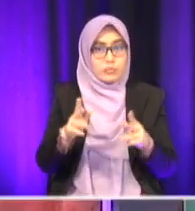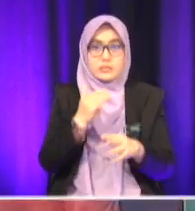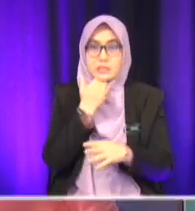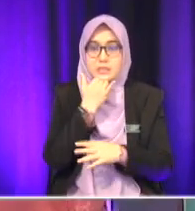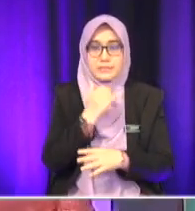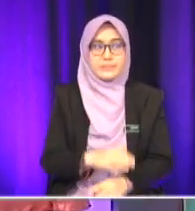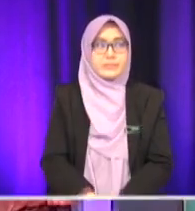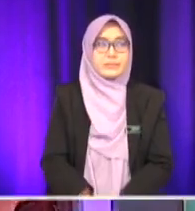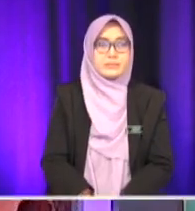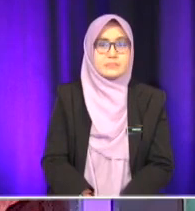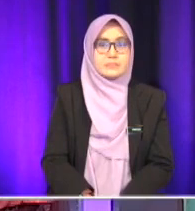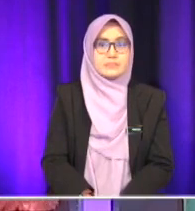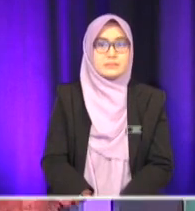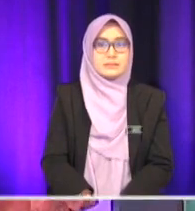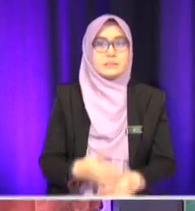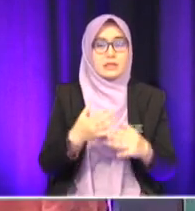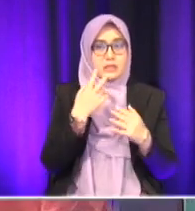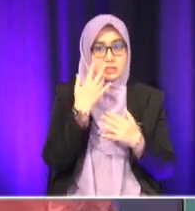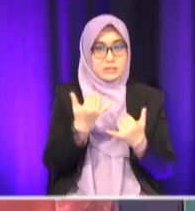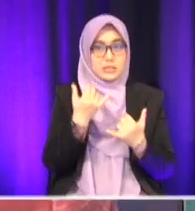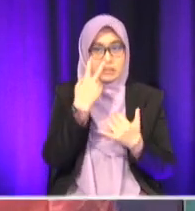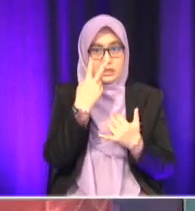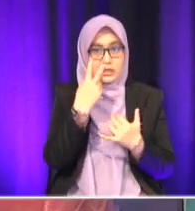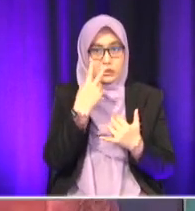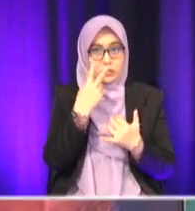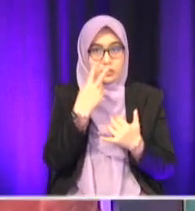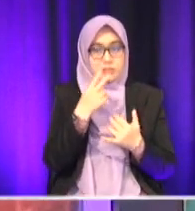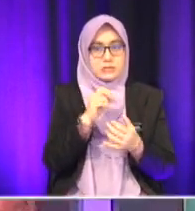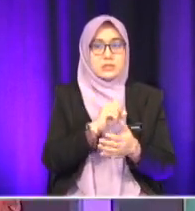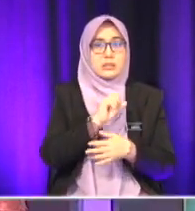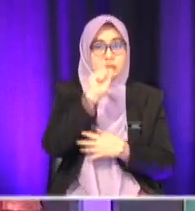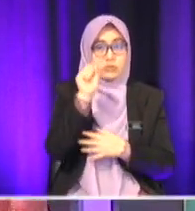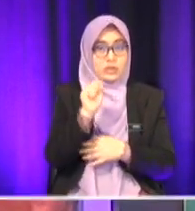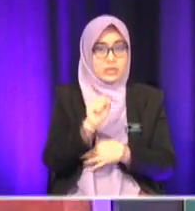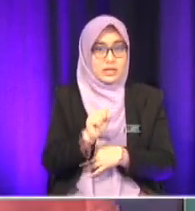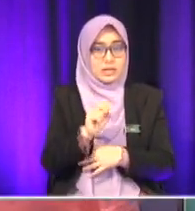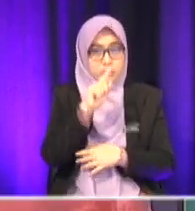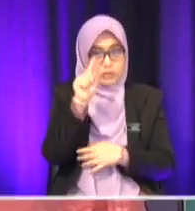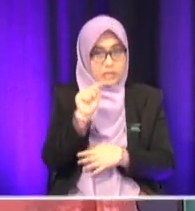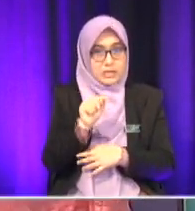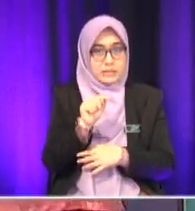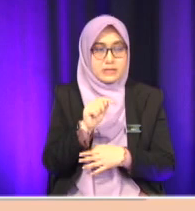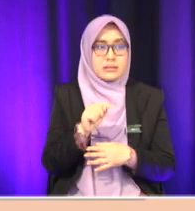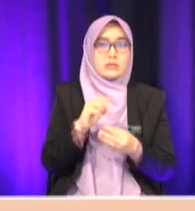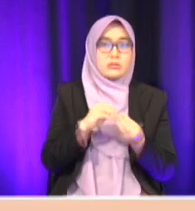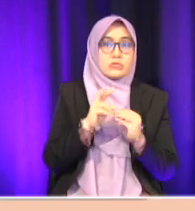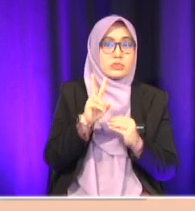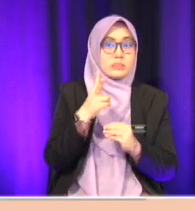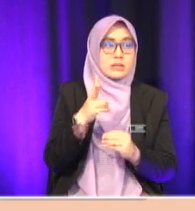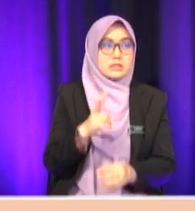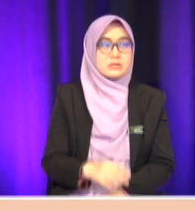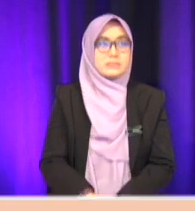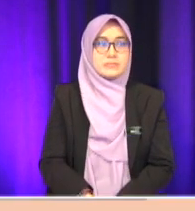one, Pangolin scales are thought to be a what? For many health problem.